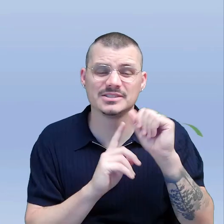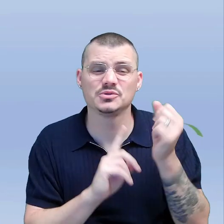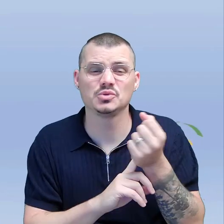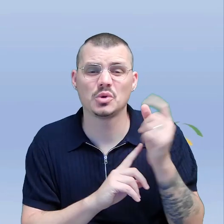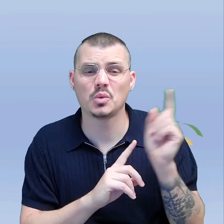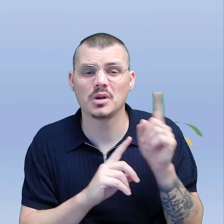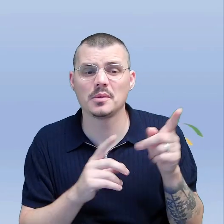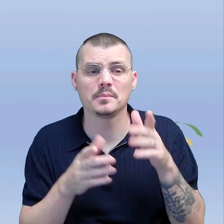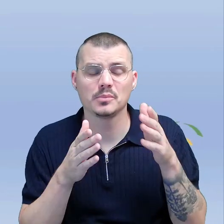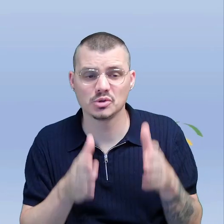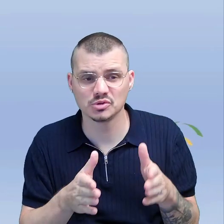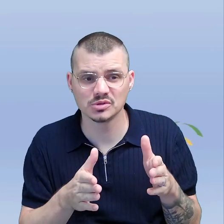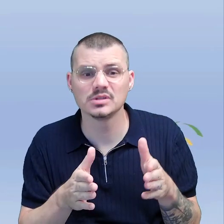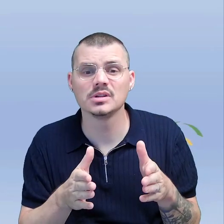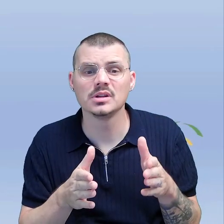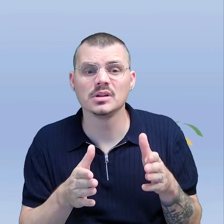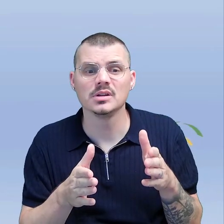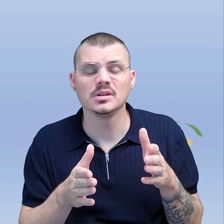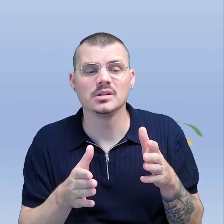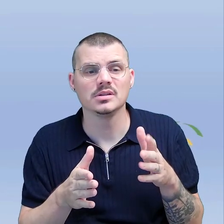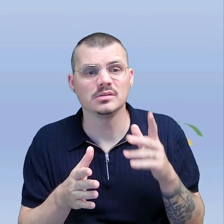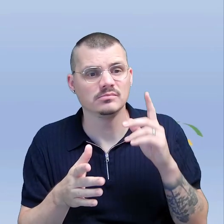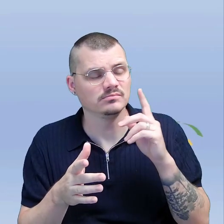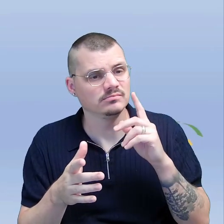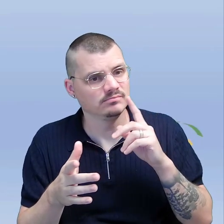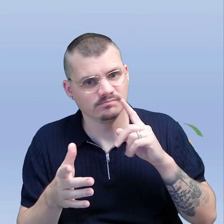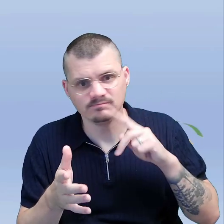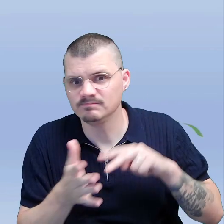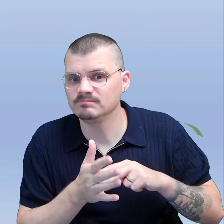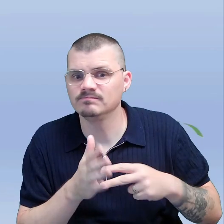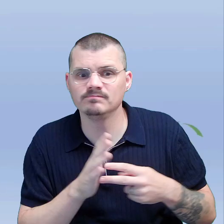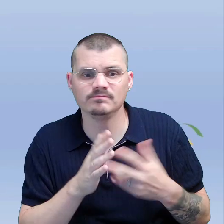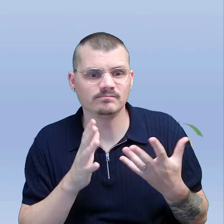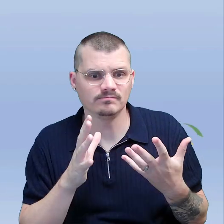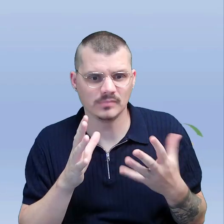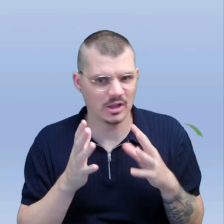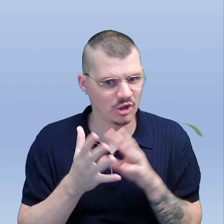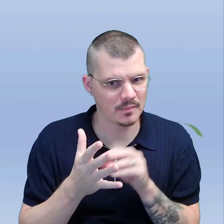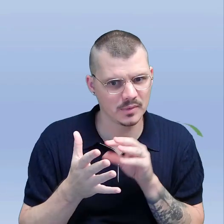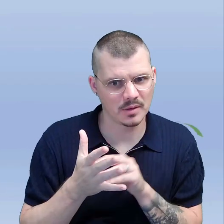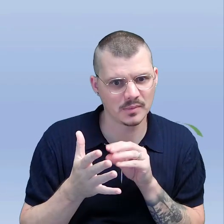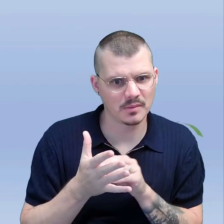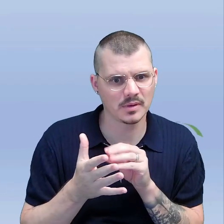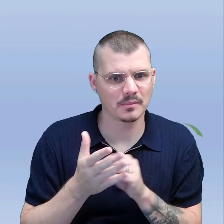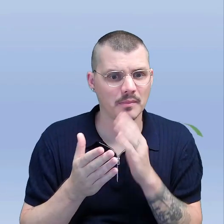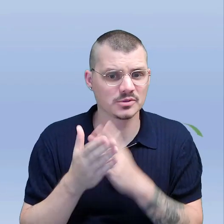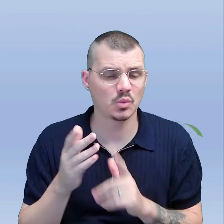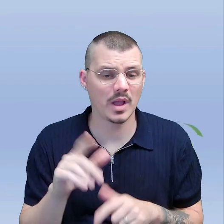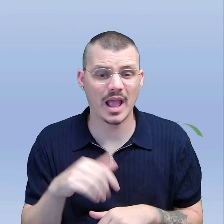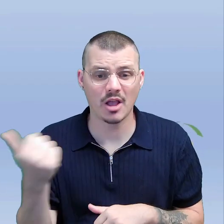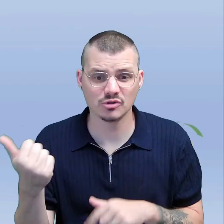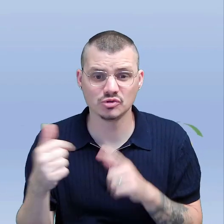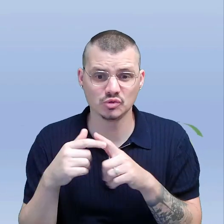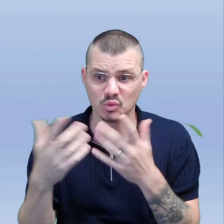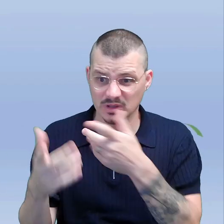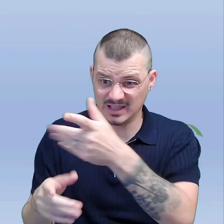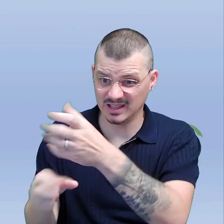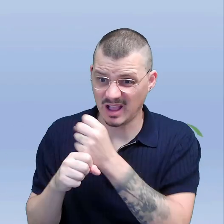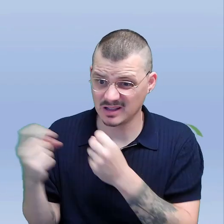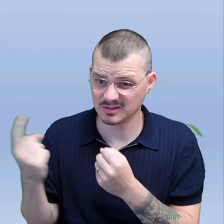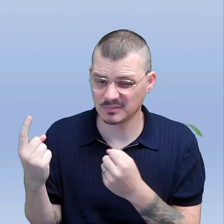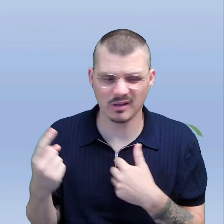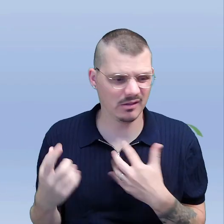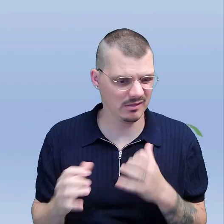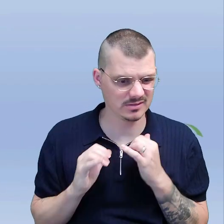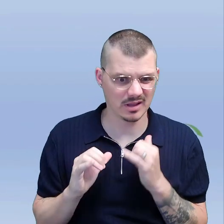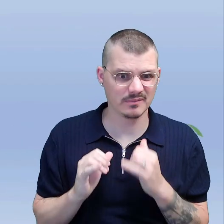A situation where a person is very deliberately copying somebody else to get whatever